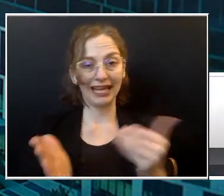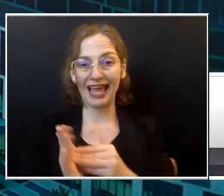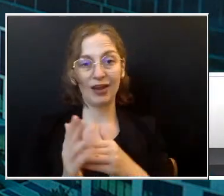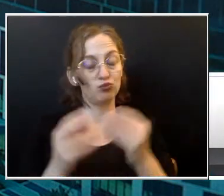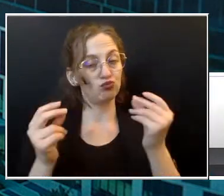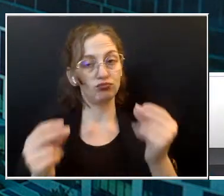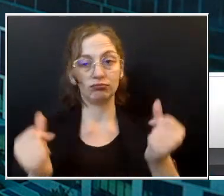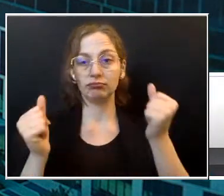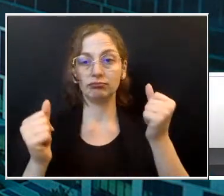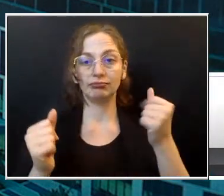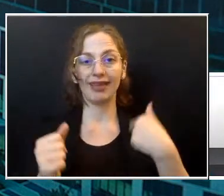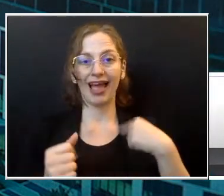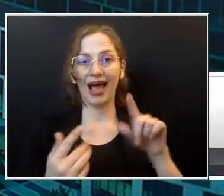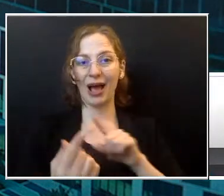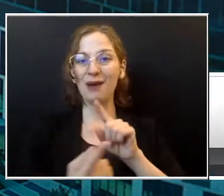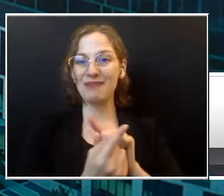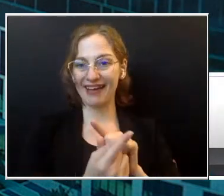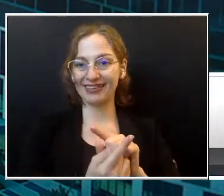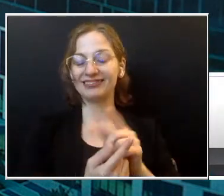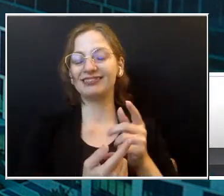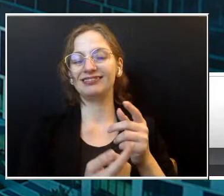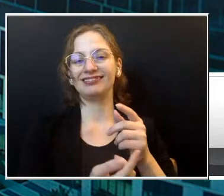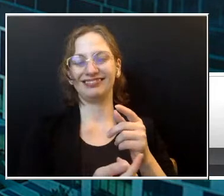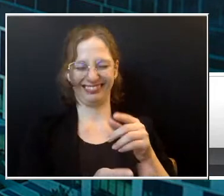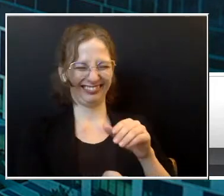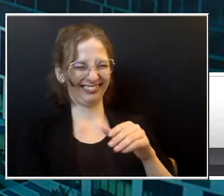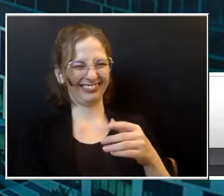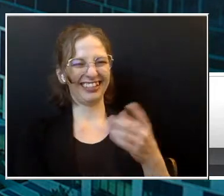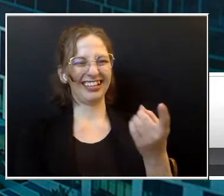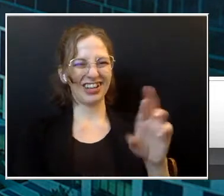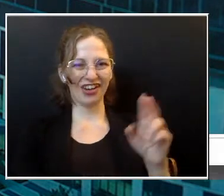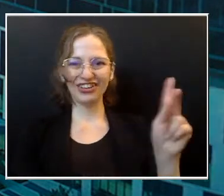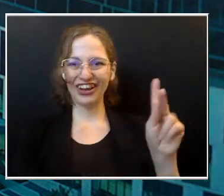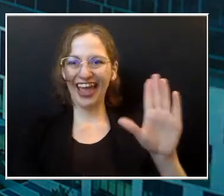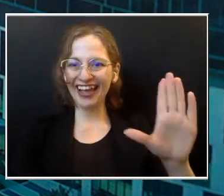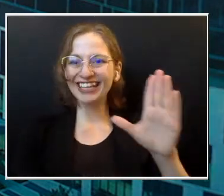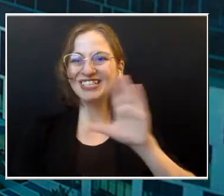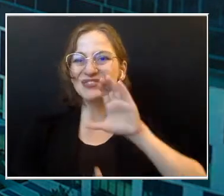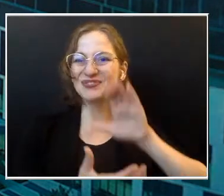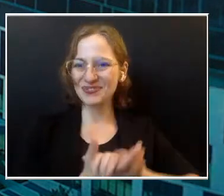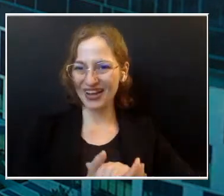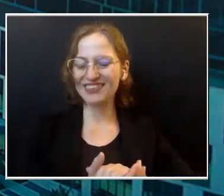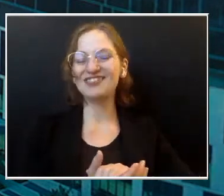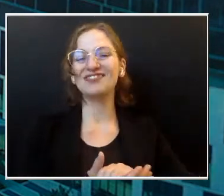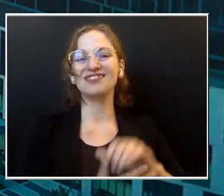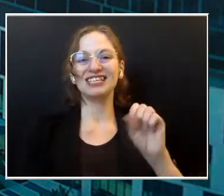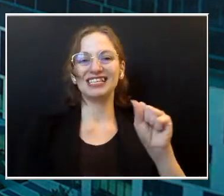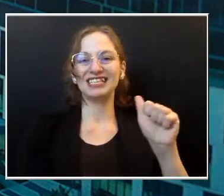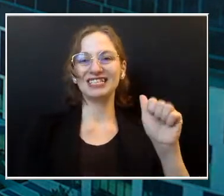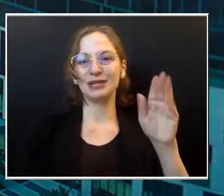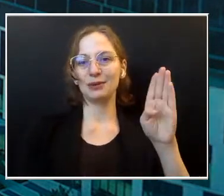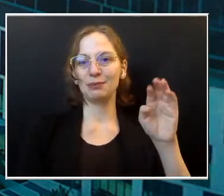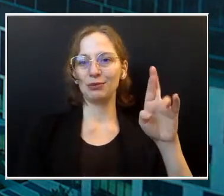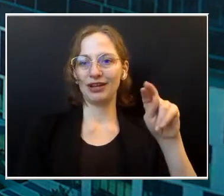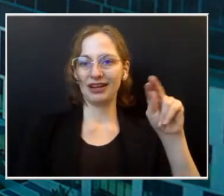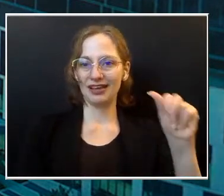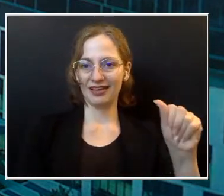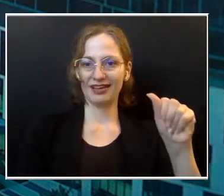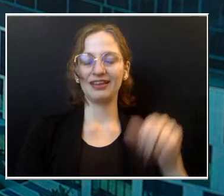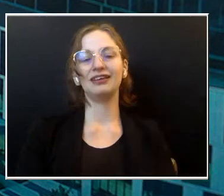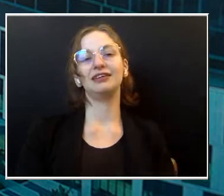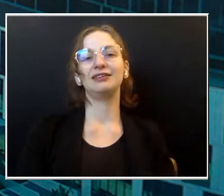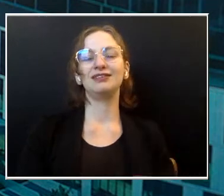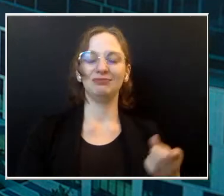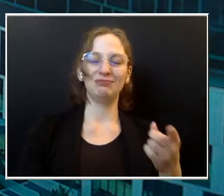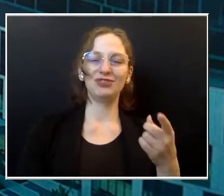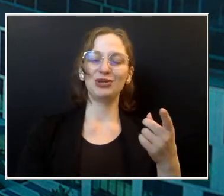Dr. Korntager's wife, Miss Sabrina. Sabrina. Yes. She was my lymphedema nurse till she just retired this year. But so she